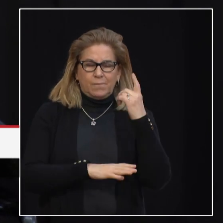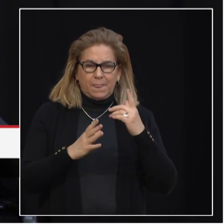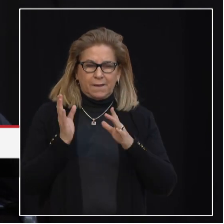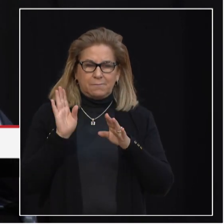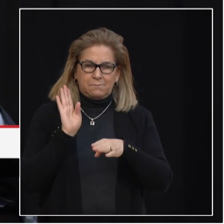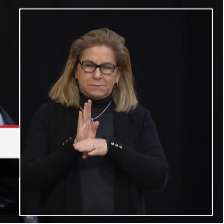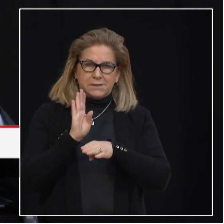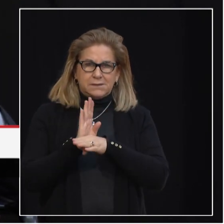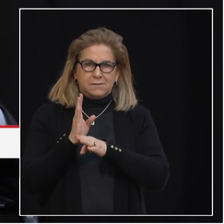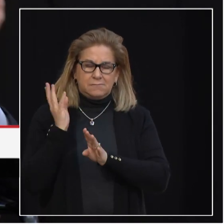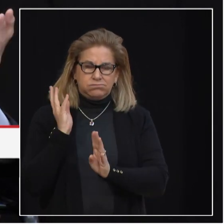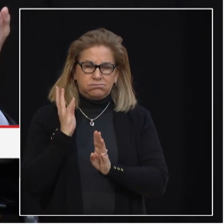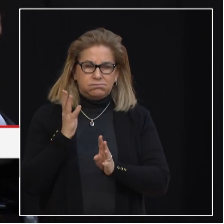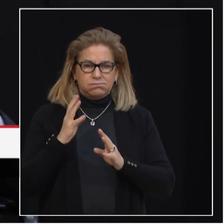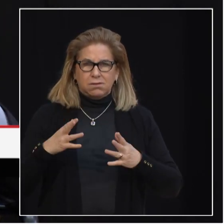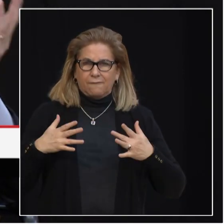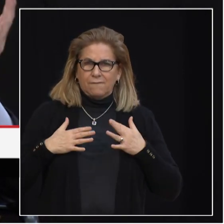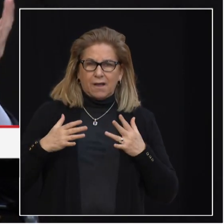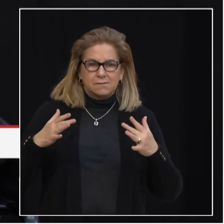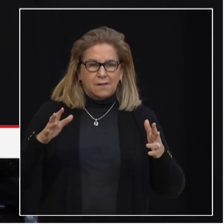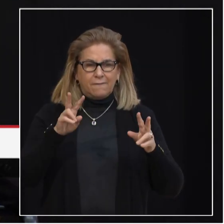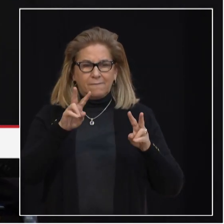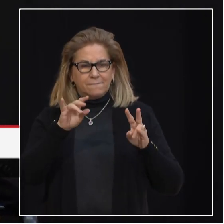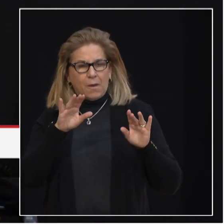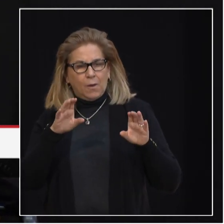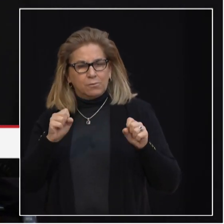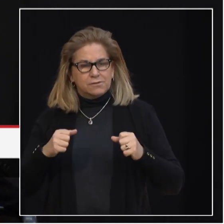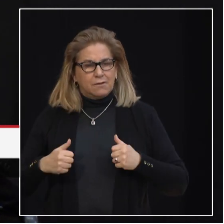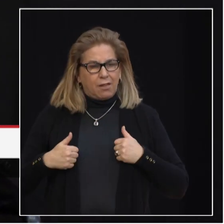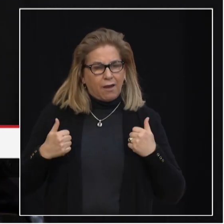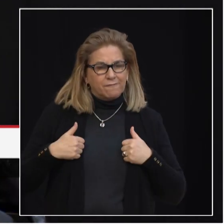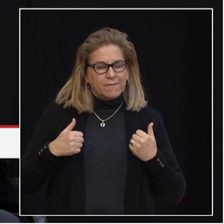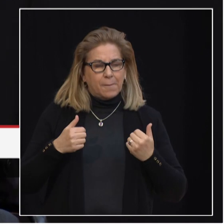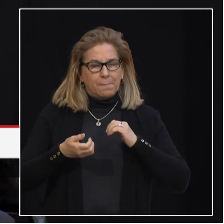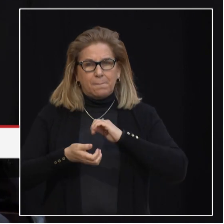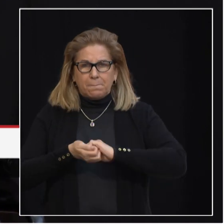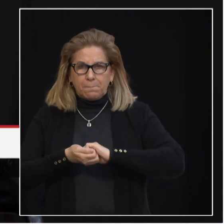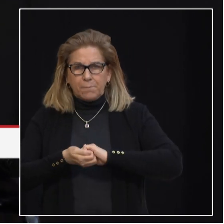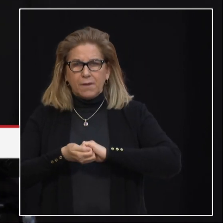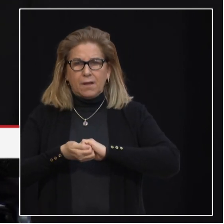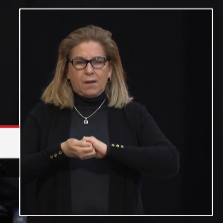uses can become and how appealing that ultimately will be.